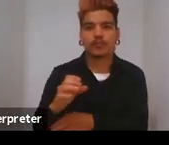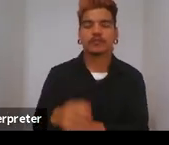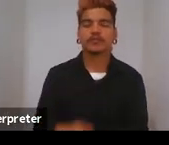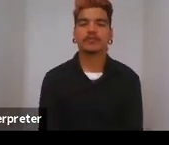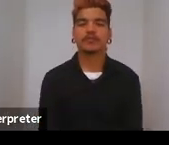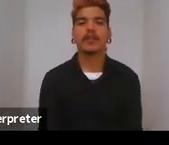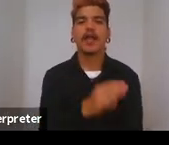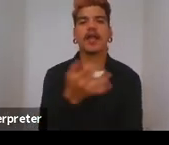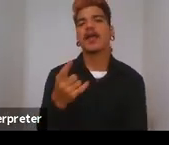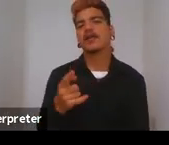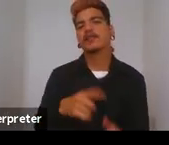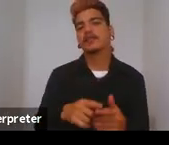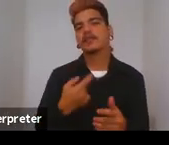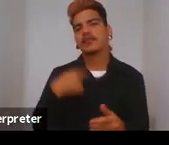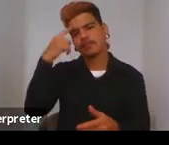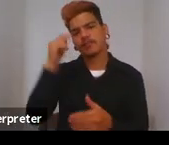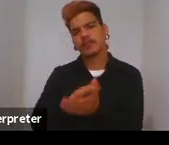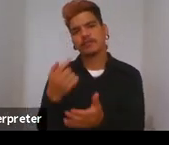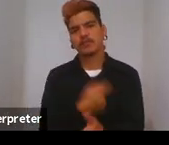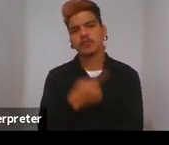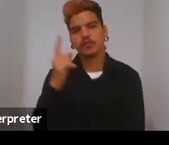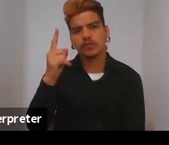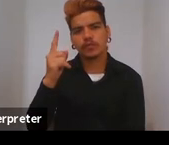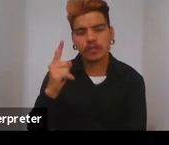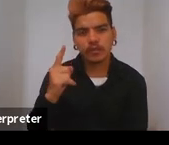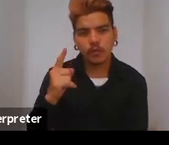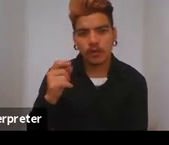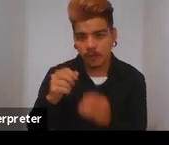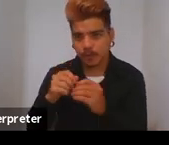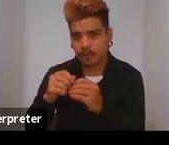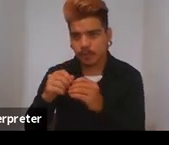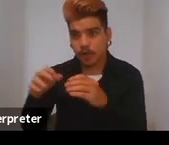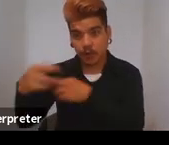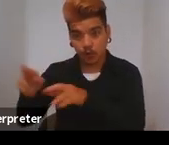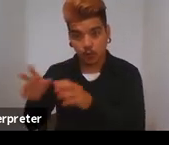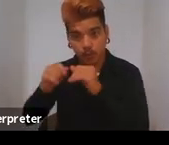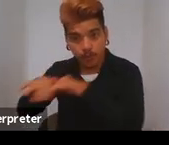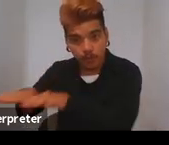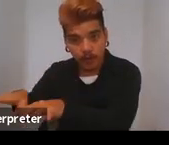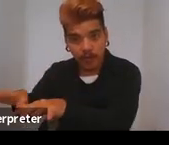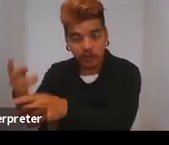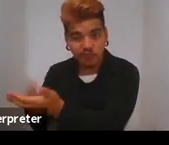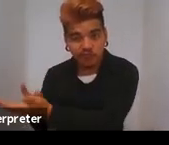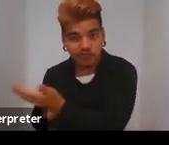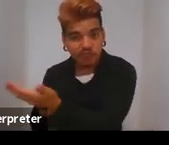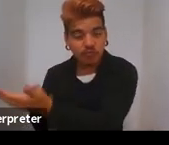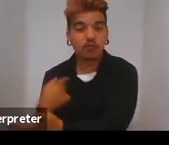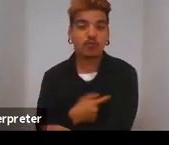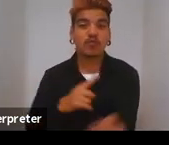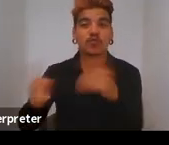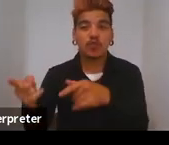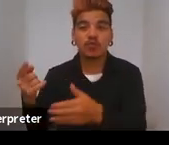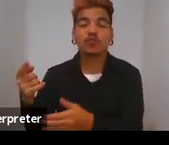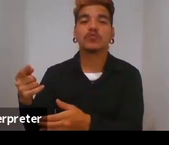And then I do believe that we have one breakout room discussion. So we'll go into breakout rooms. They will be